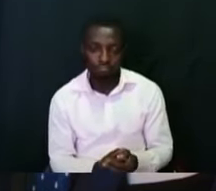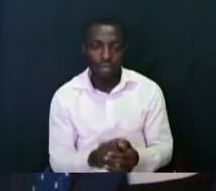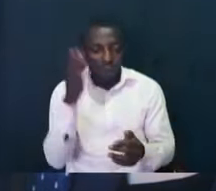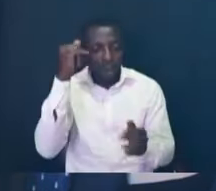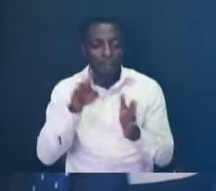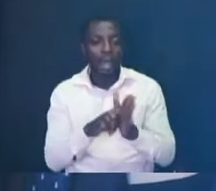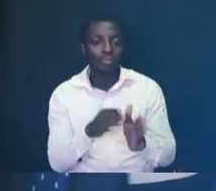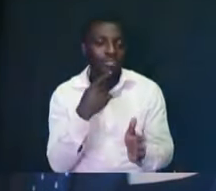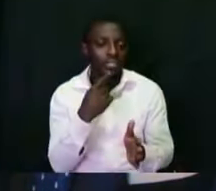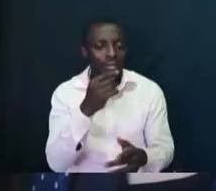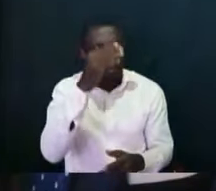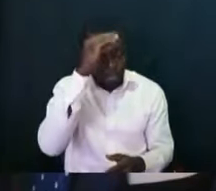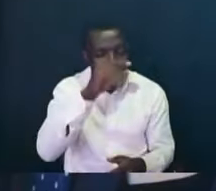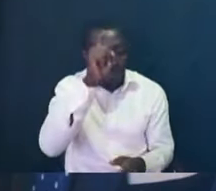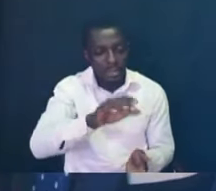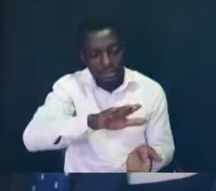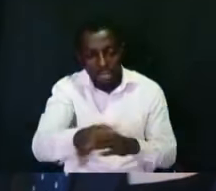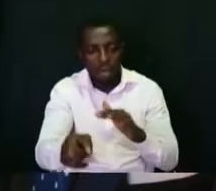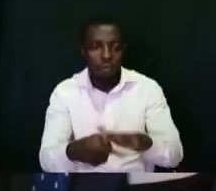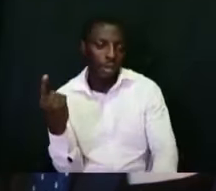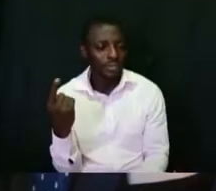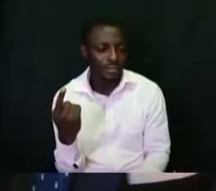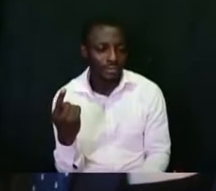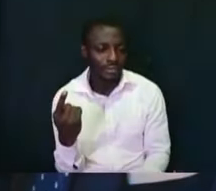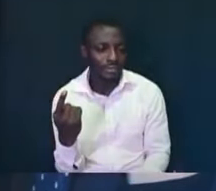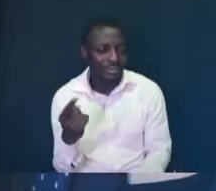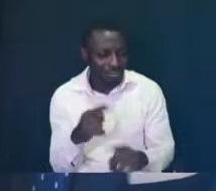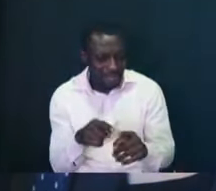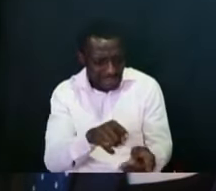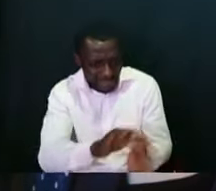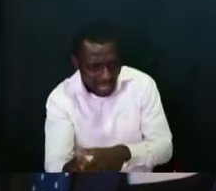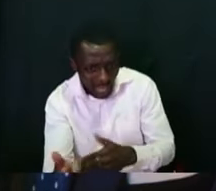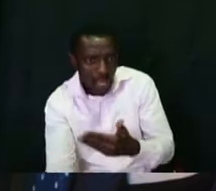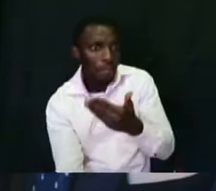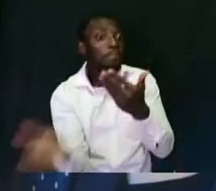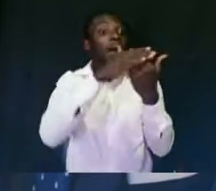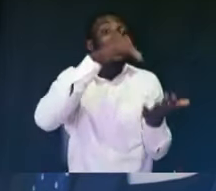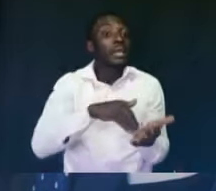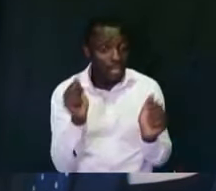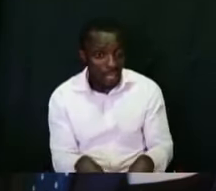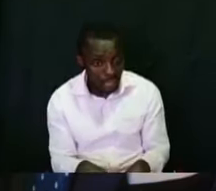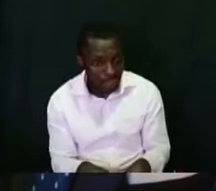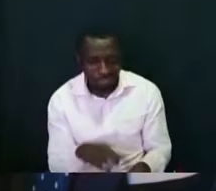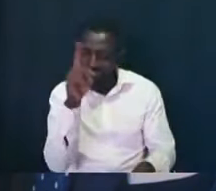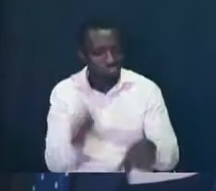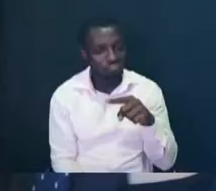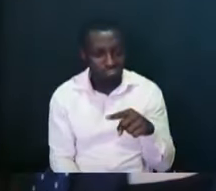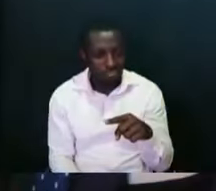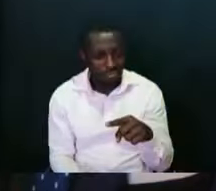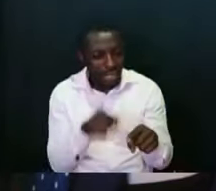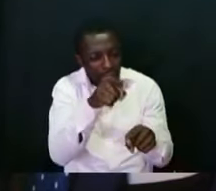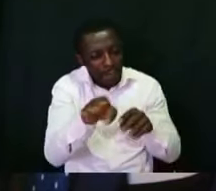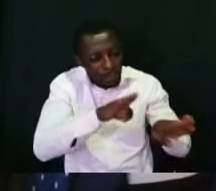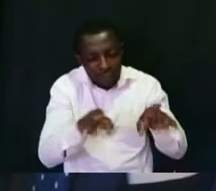say onipa, if I say onipa wu bako. But will God get such men again? And so onyami benya sa nipa se ibiu. That is the need of our